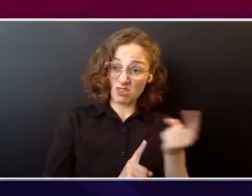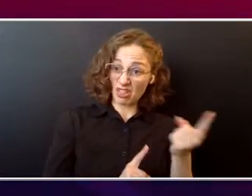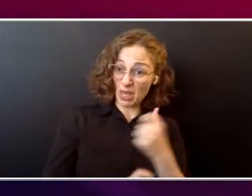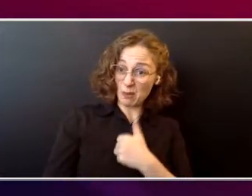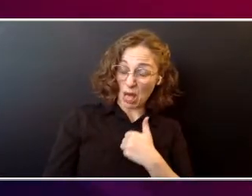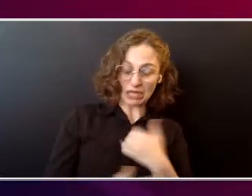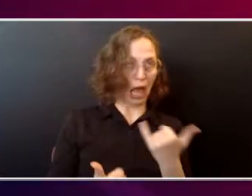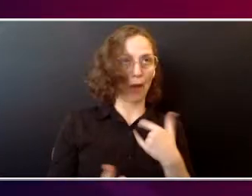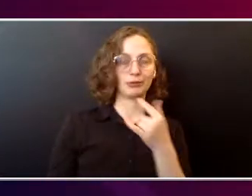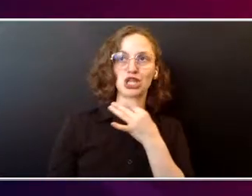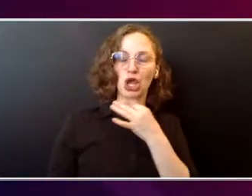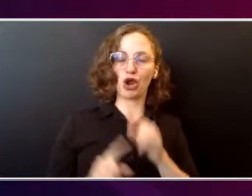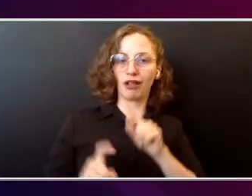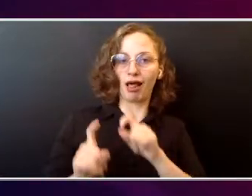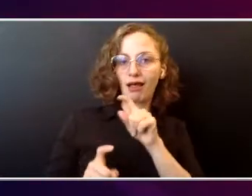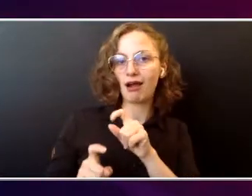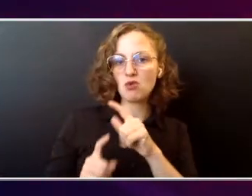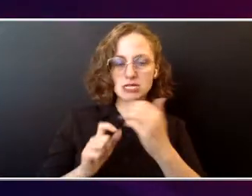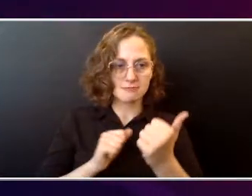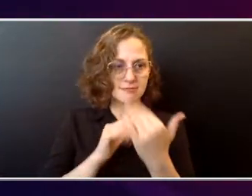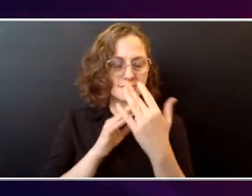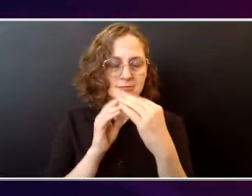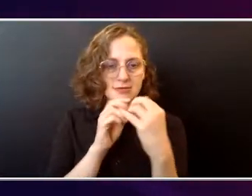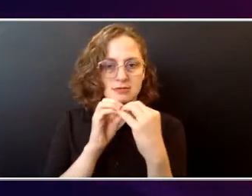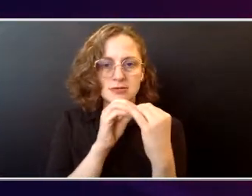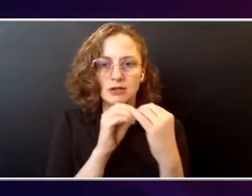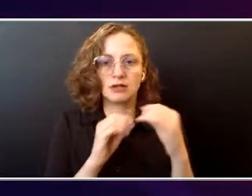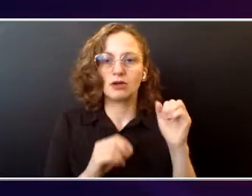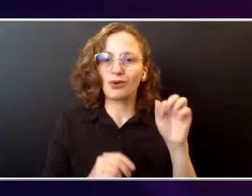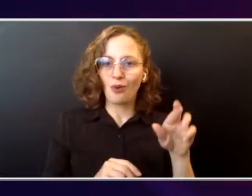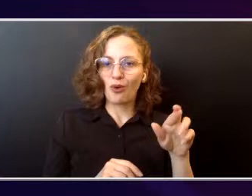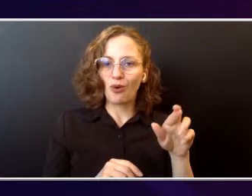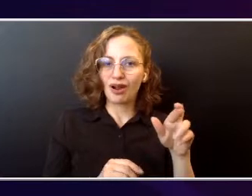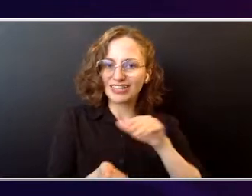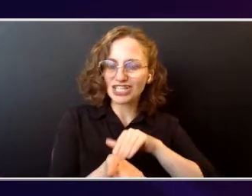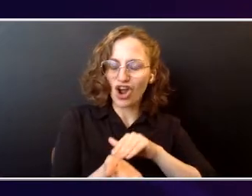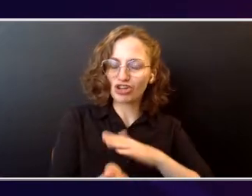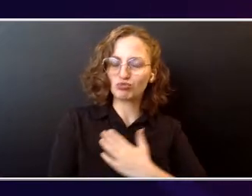a showdown, or did they say, oh, I'm so sorry, we were wrong?